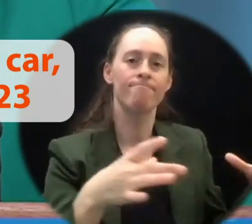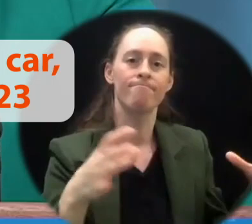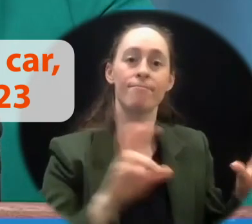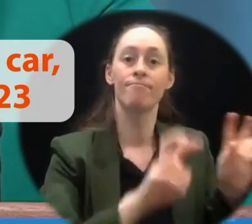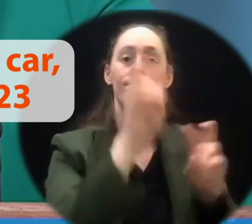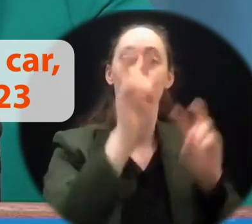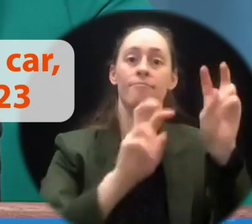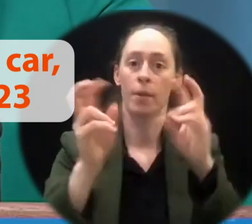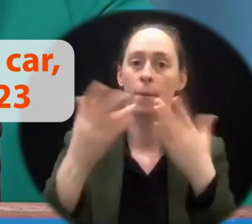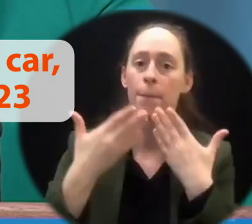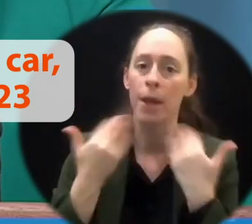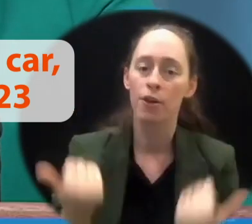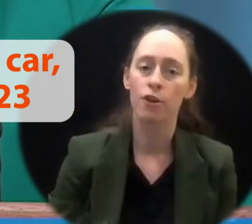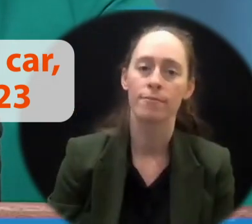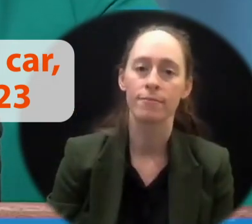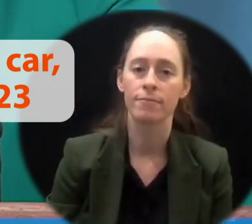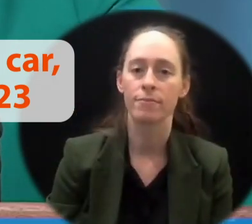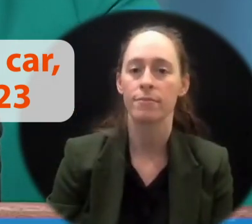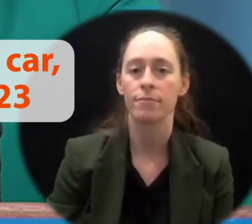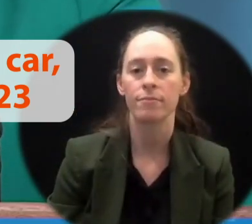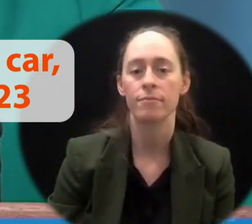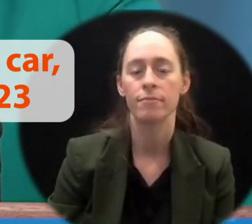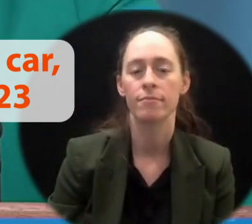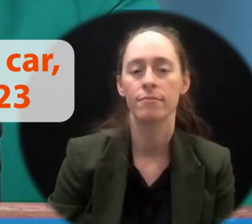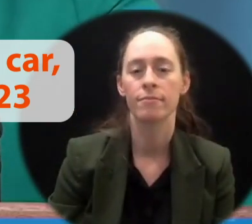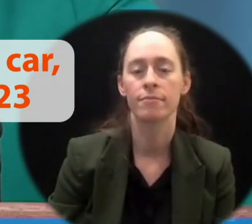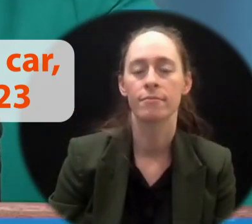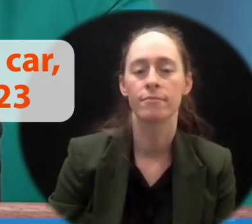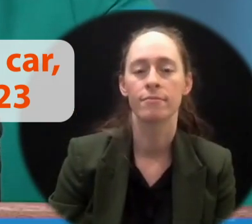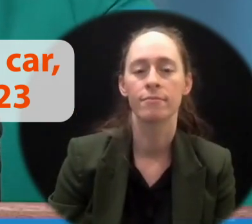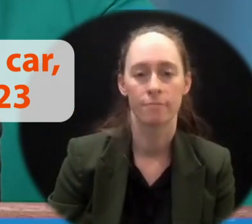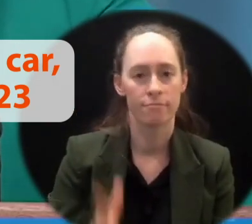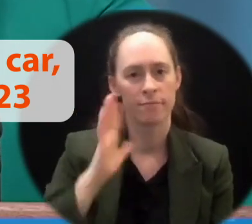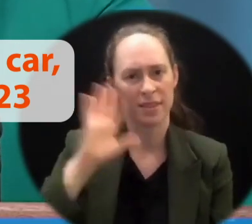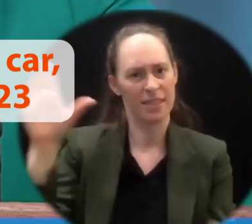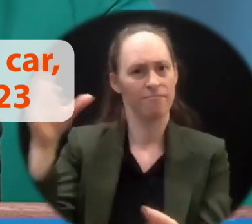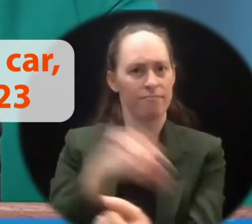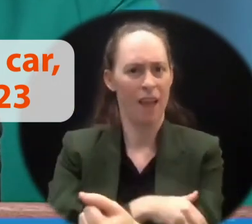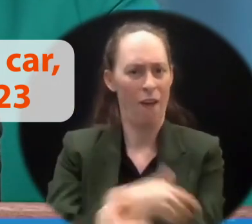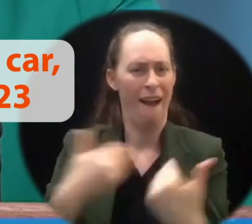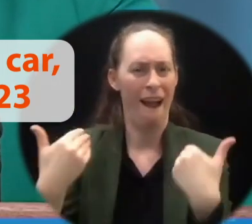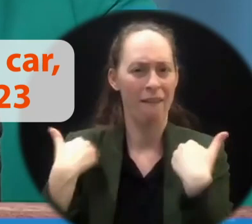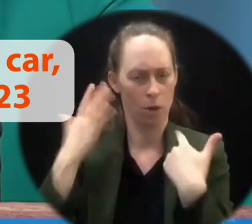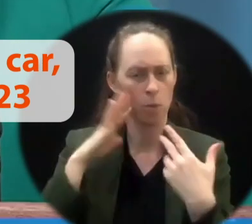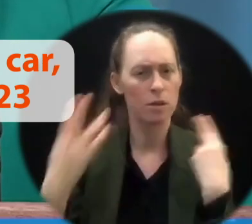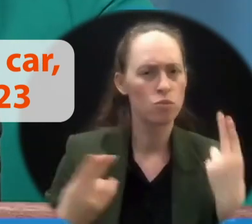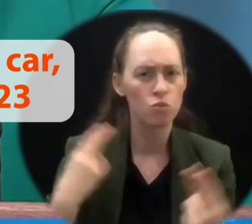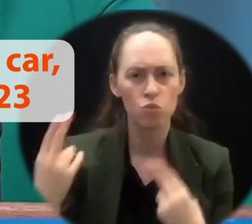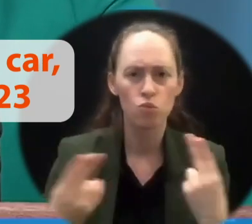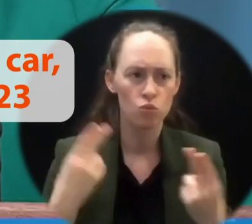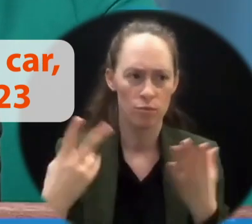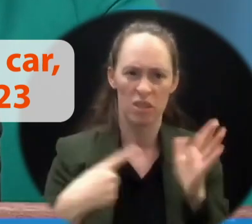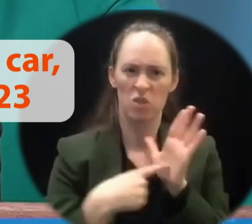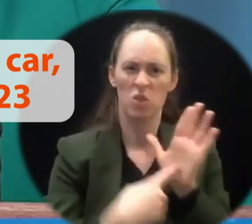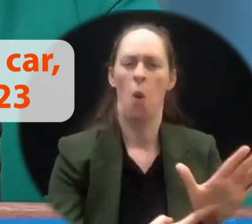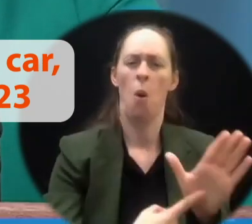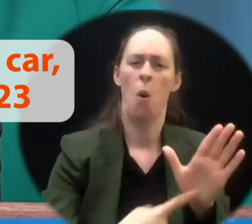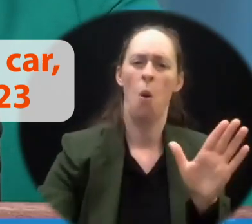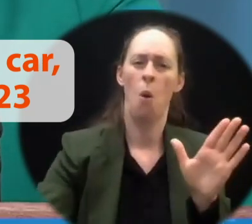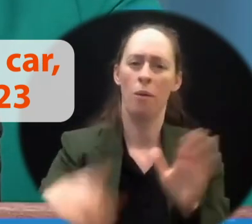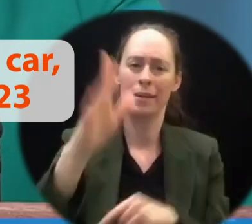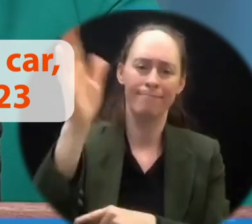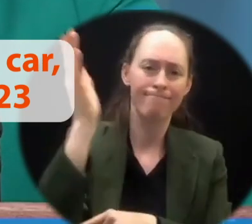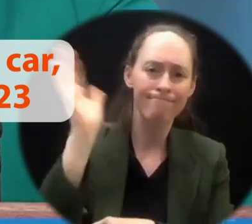is working. It is indeed working, and he always is going to take steps and use his bully pulpit to make sure